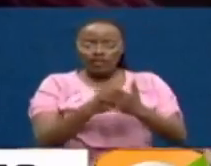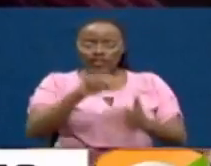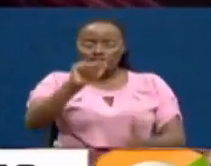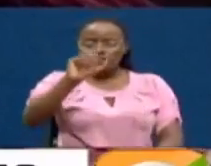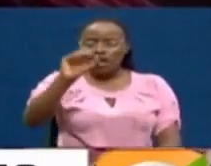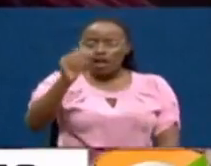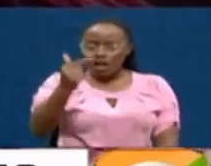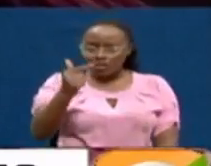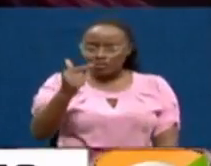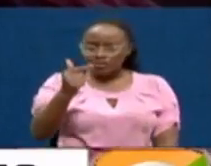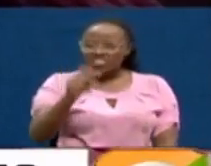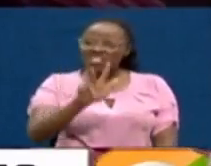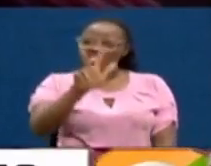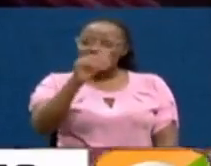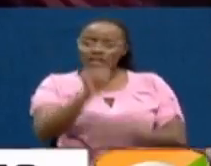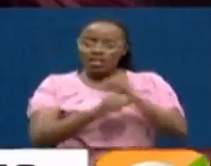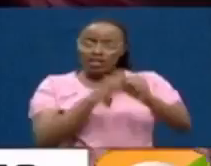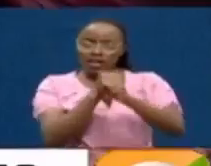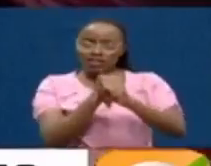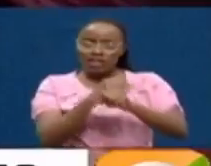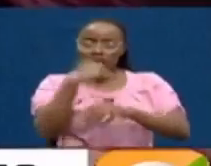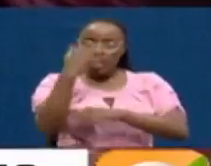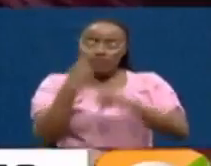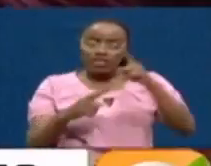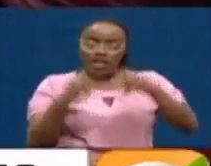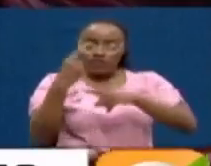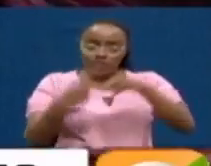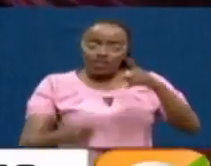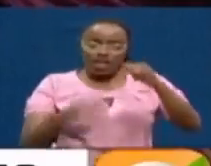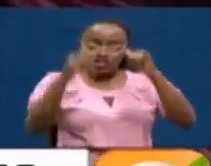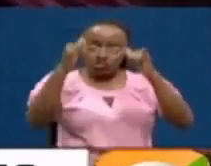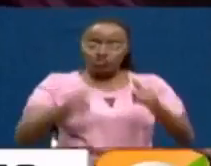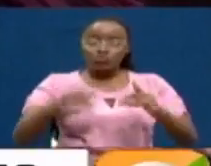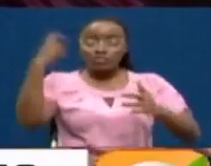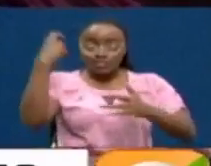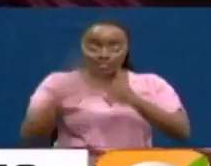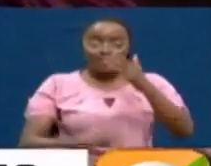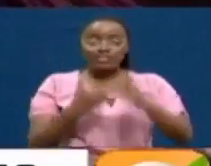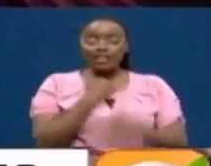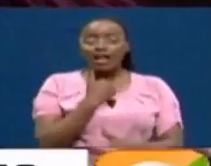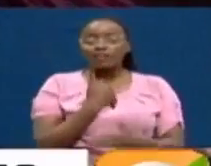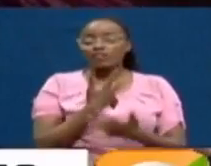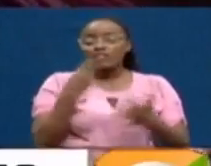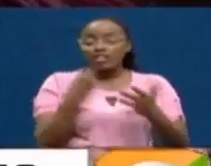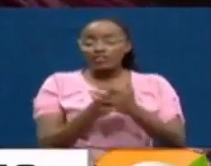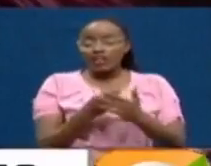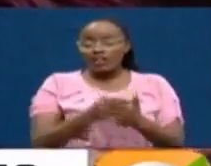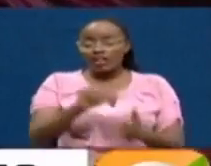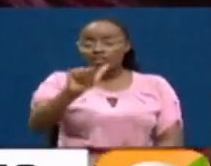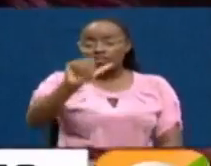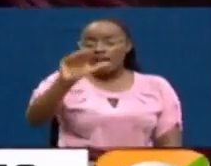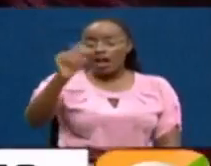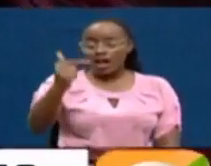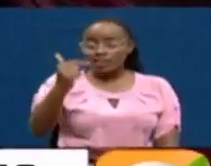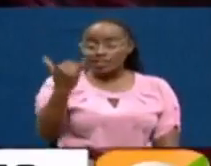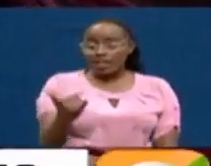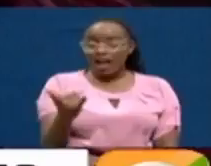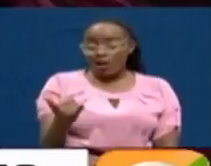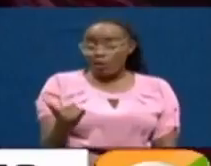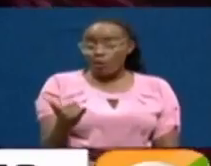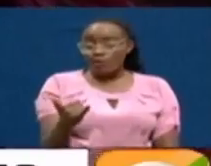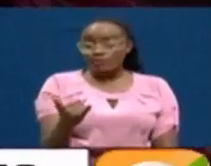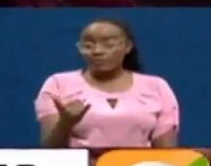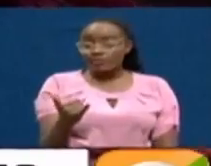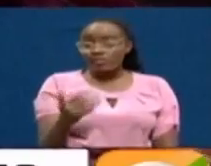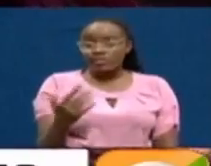past like say 3 years, yeah, every year we have new taxes introduced into the Finance Act. I think it's come to a point in Kenya